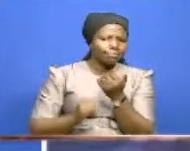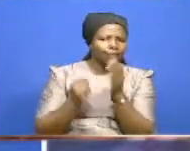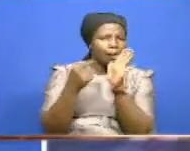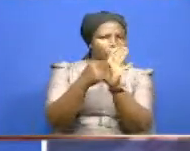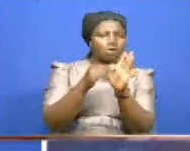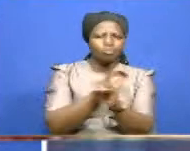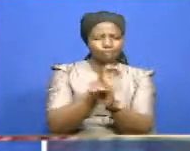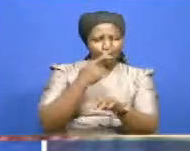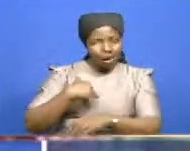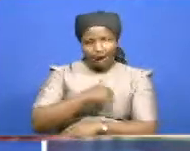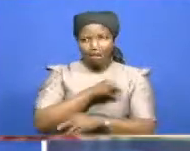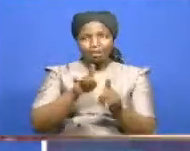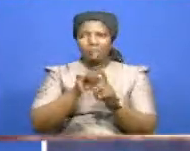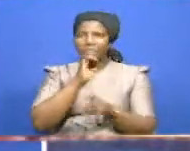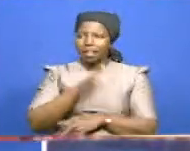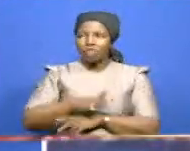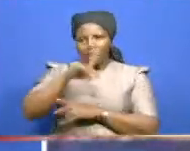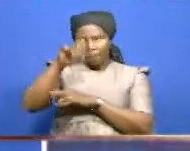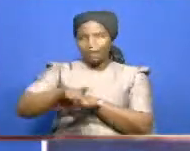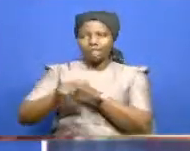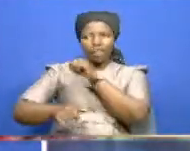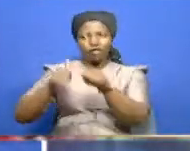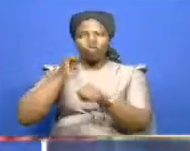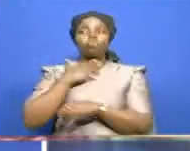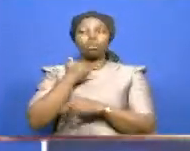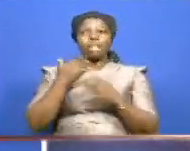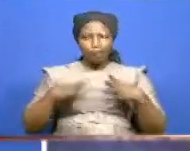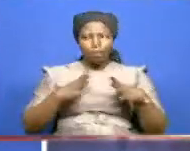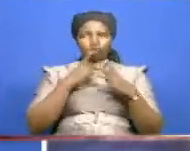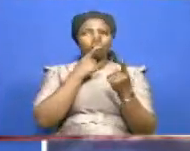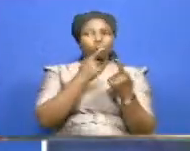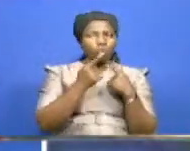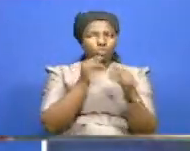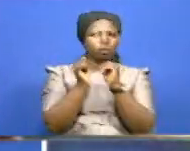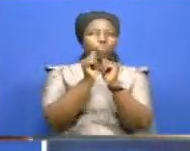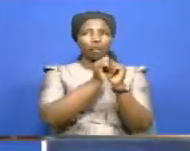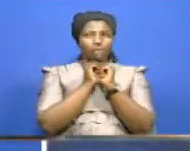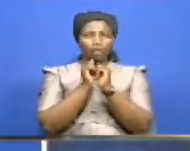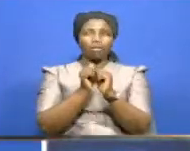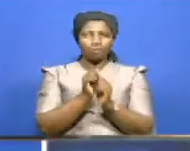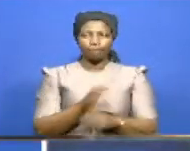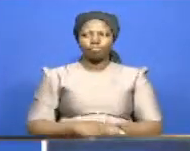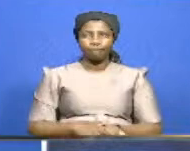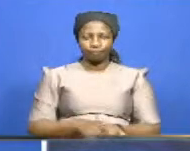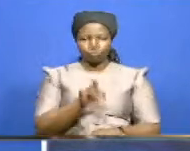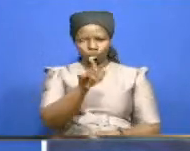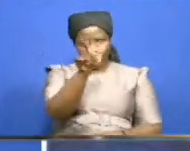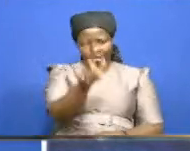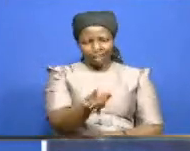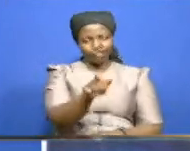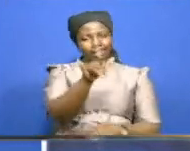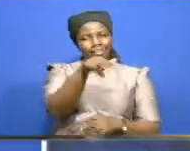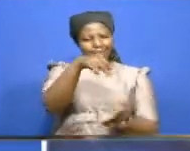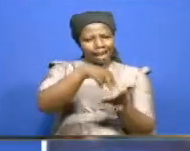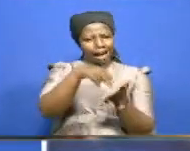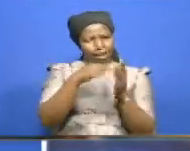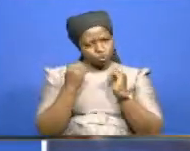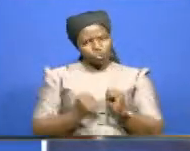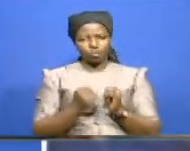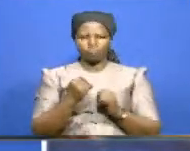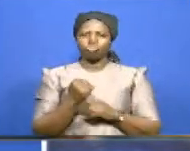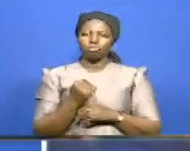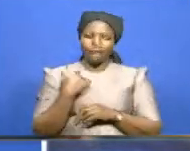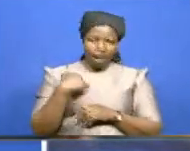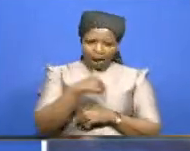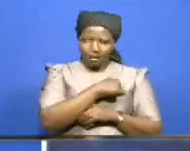tutakataa. Tunataka watu waongee na waongee pamoja. Wewe simama imara. Sisi wewe ni